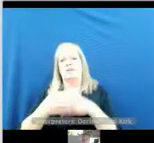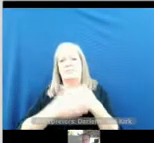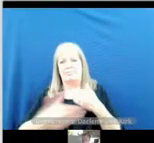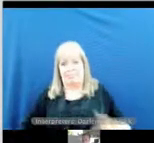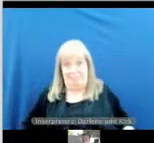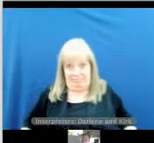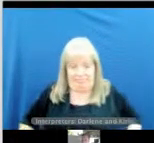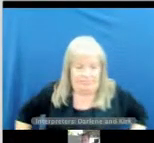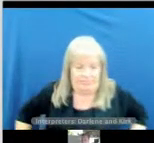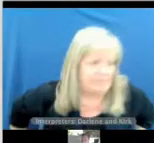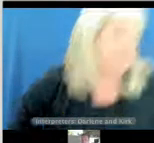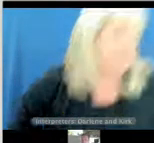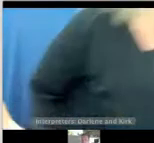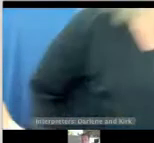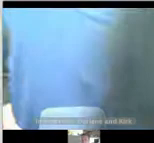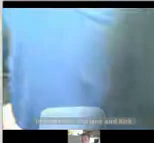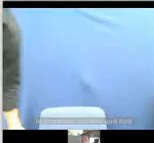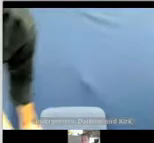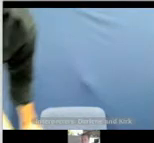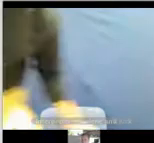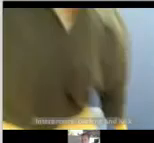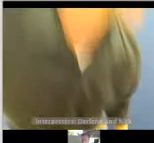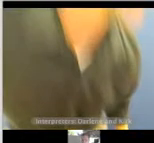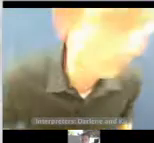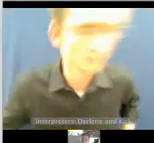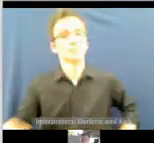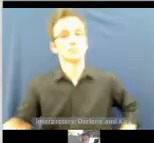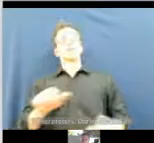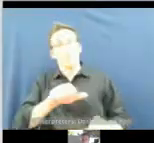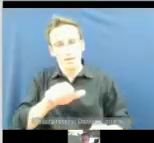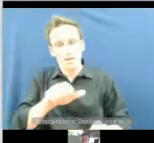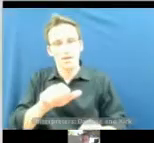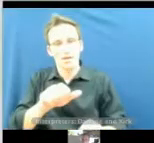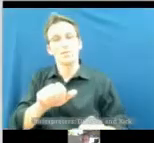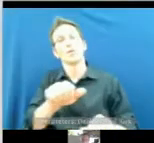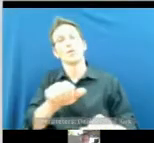There is another tool that's called the Interpreting Strategies.